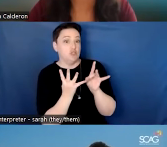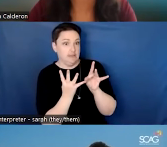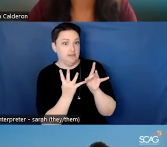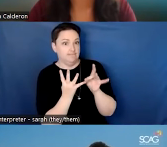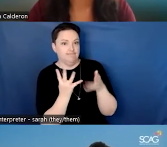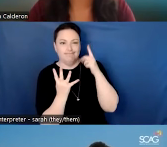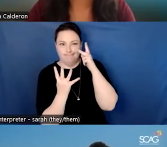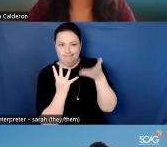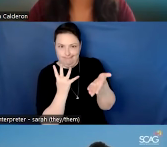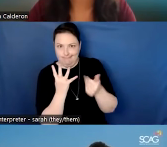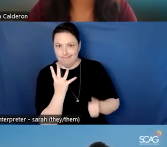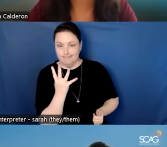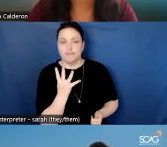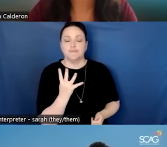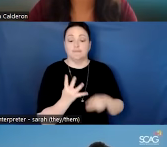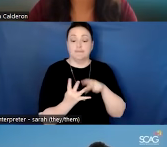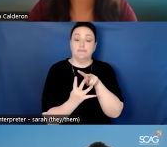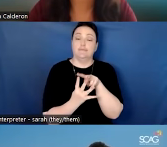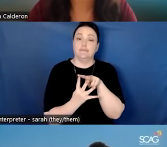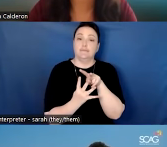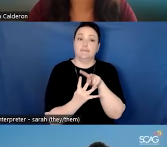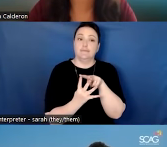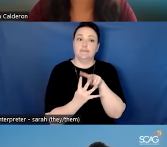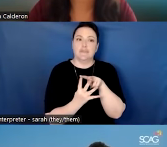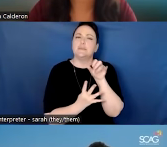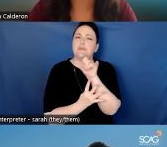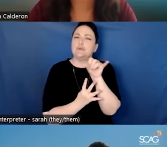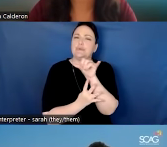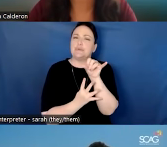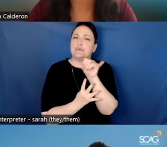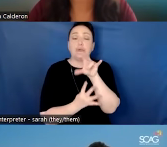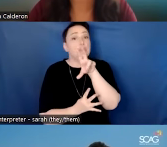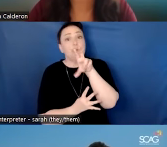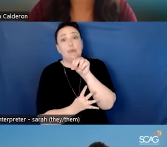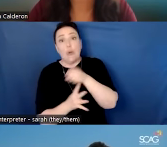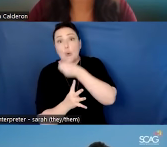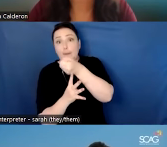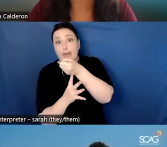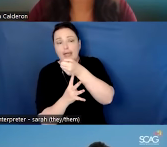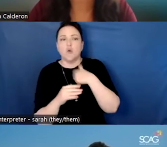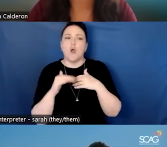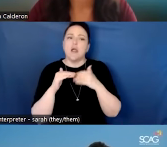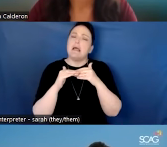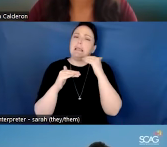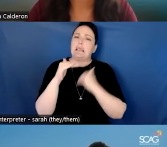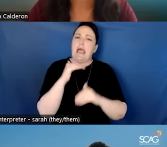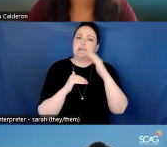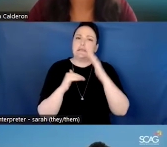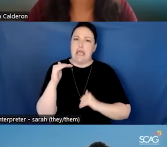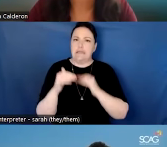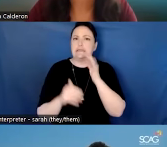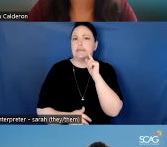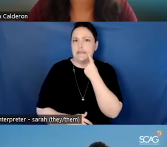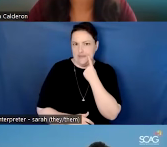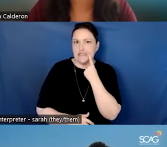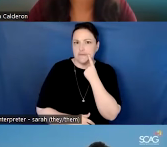the screen. The first 2 are similar. There's either no impact or less than significant impact. So those are impacts